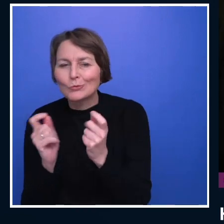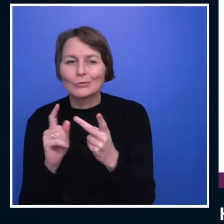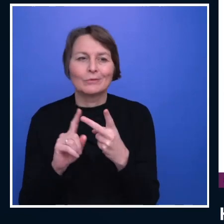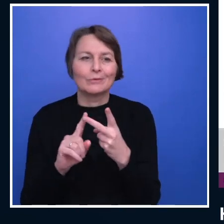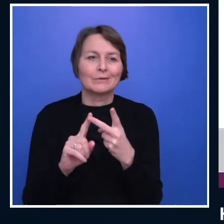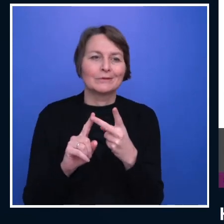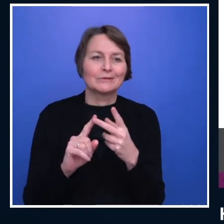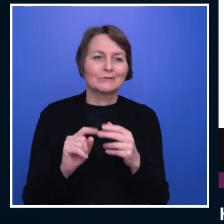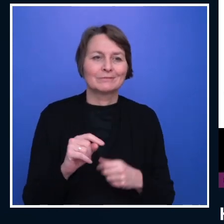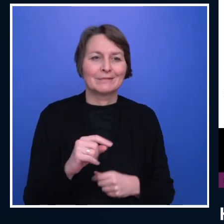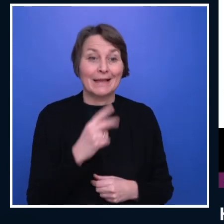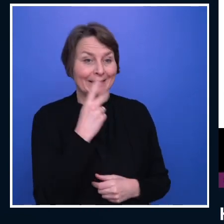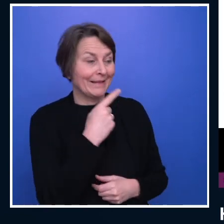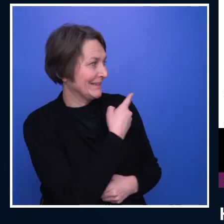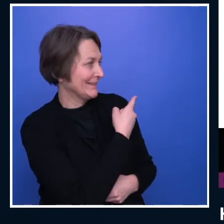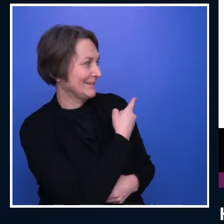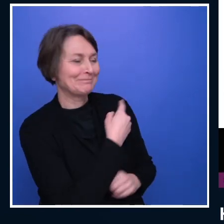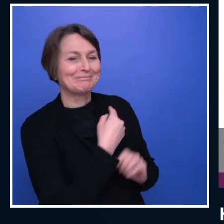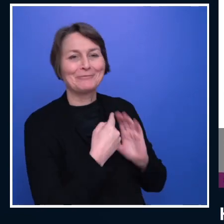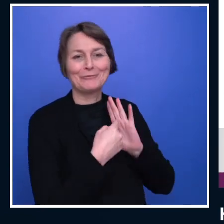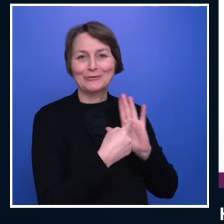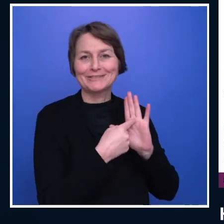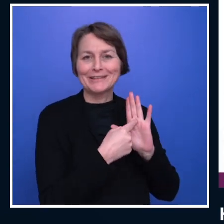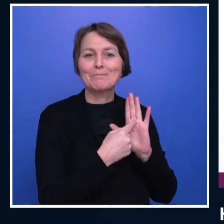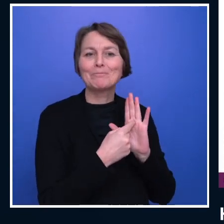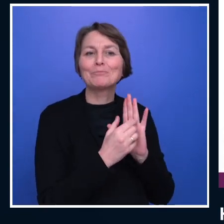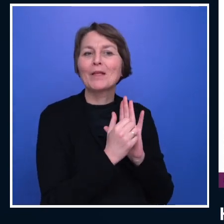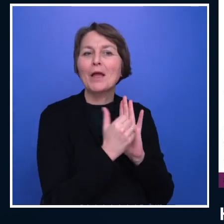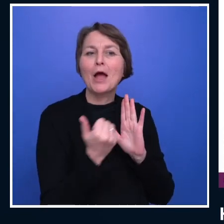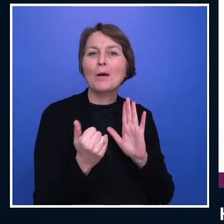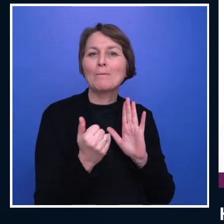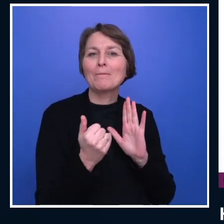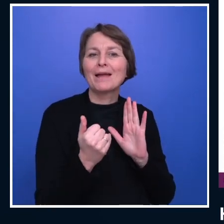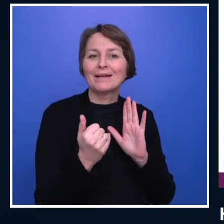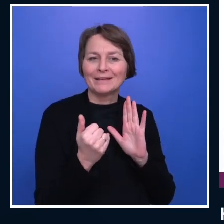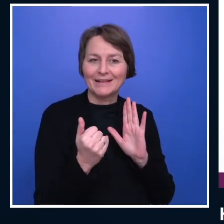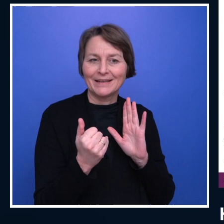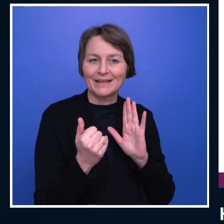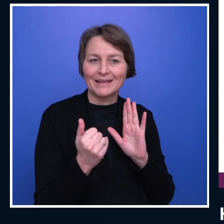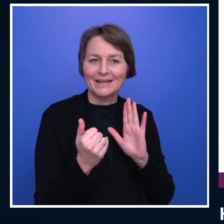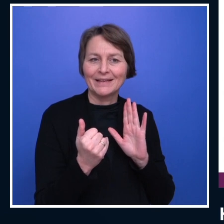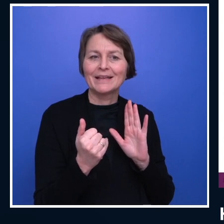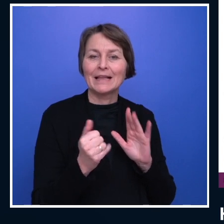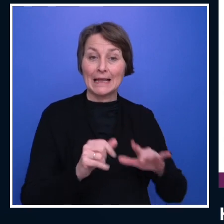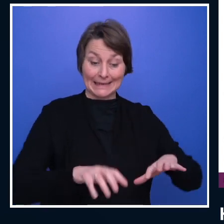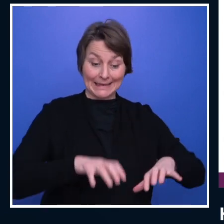keysleft.com, which is how many keystrokes do you have left in your hands before you die, and